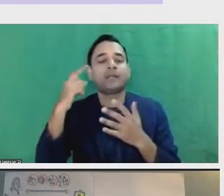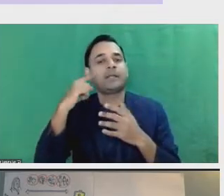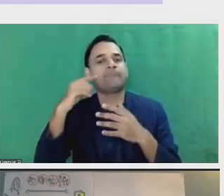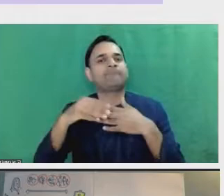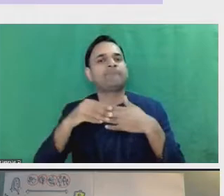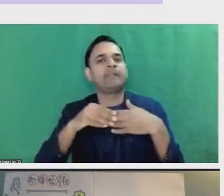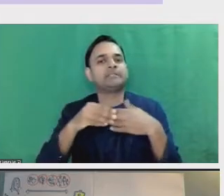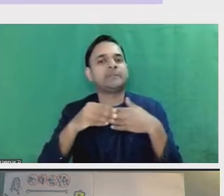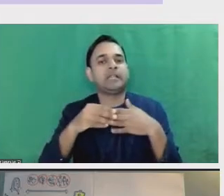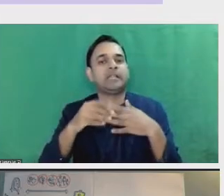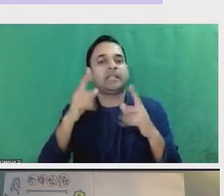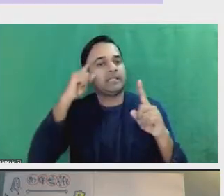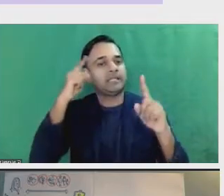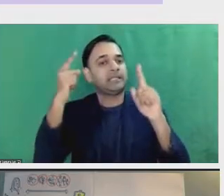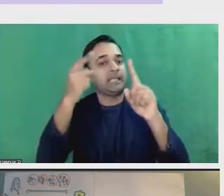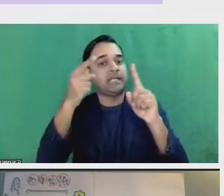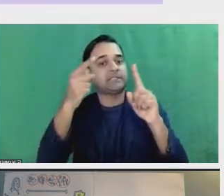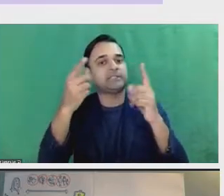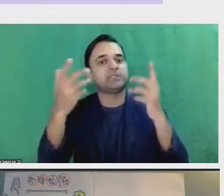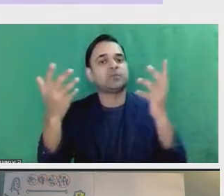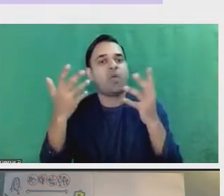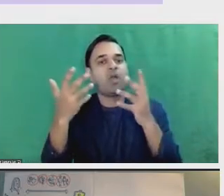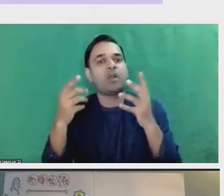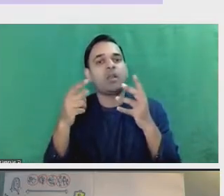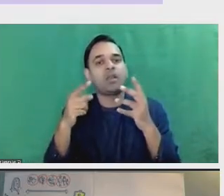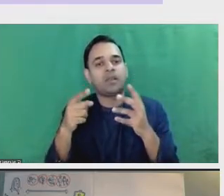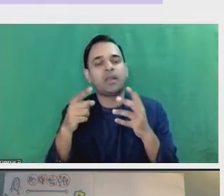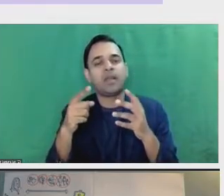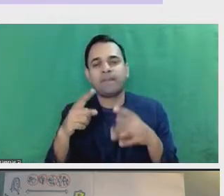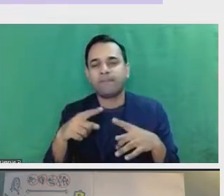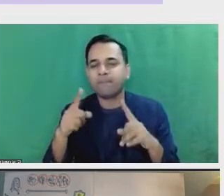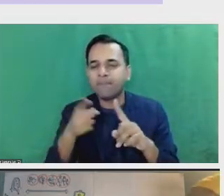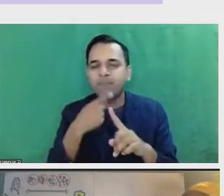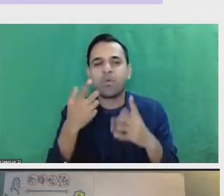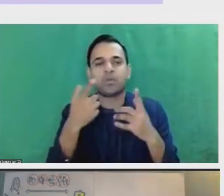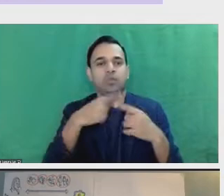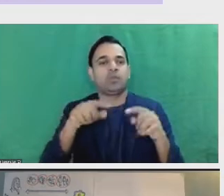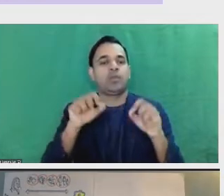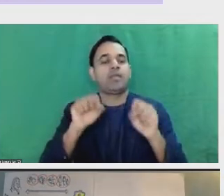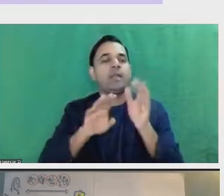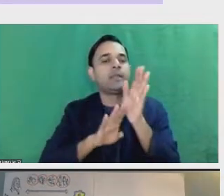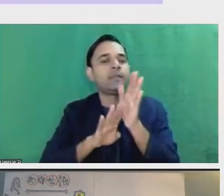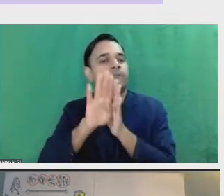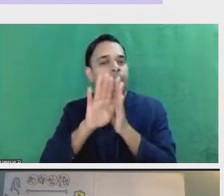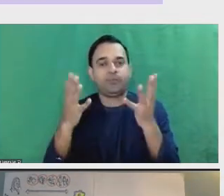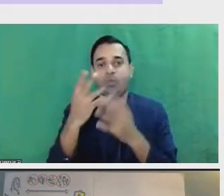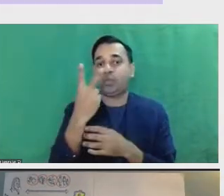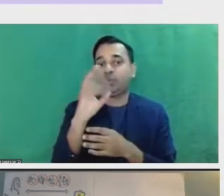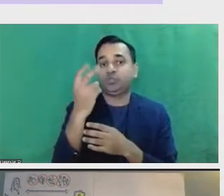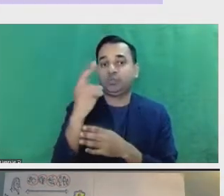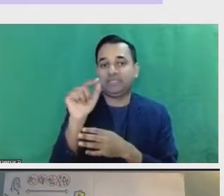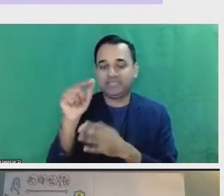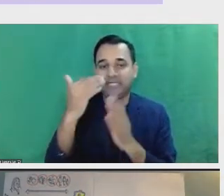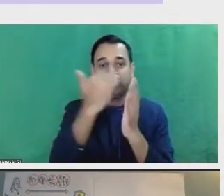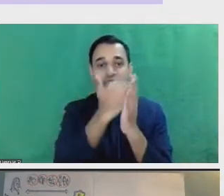develop a post-2020 gender plan of action as an implementation tool for the post-2020 global biodiversity framework in a